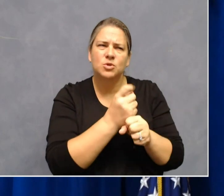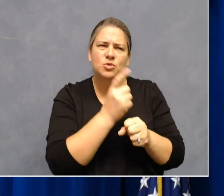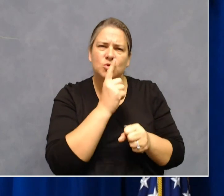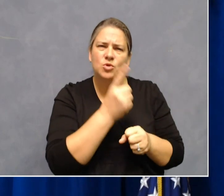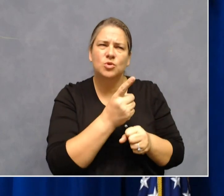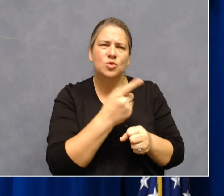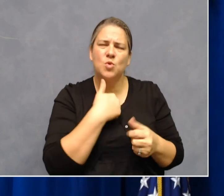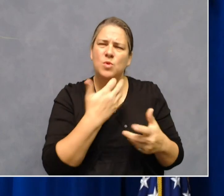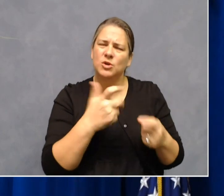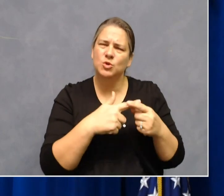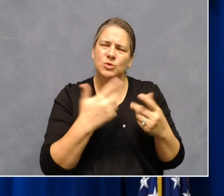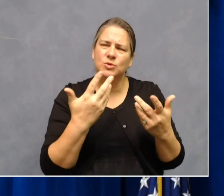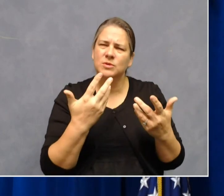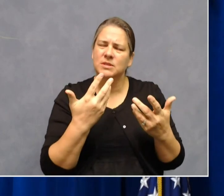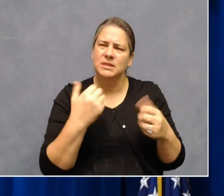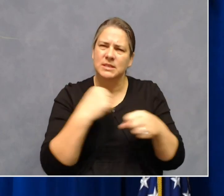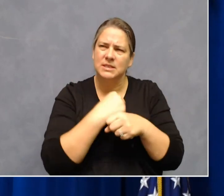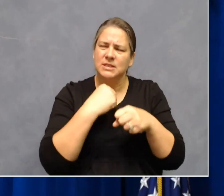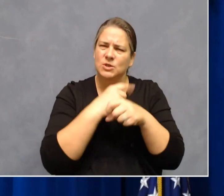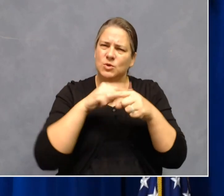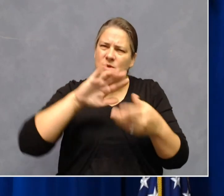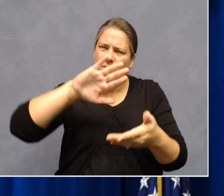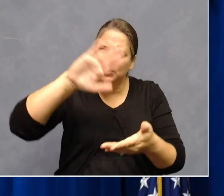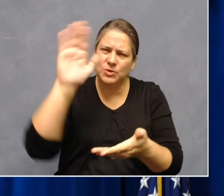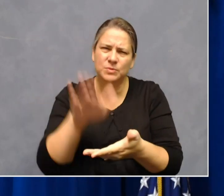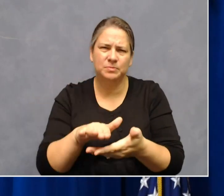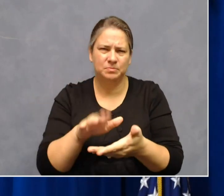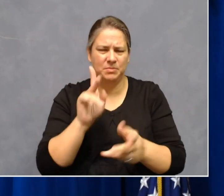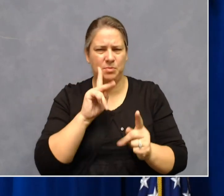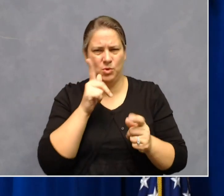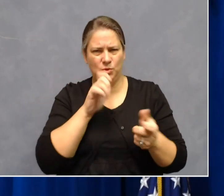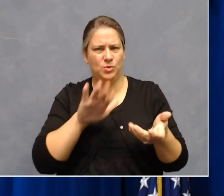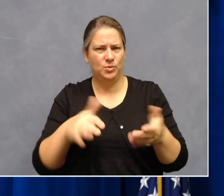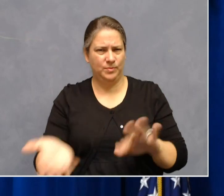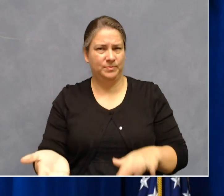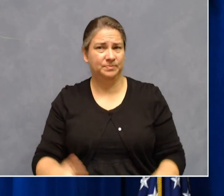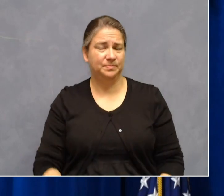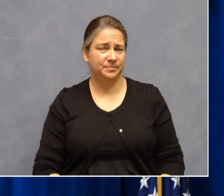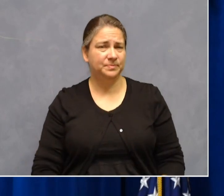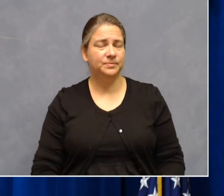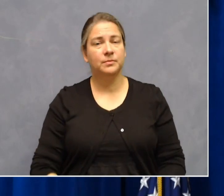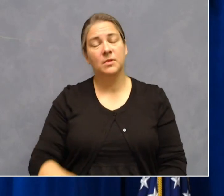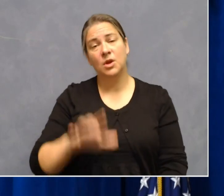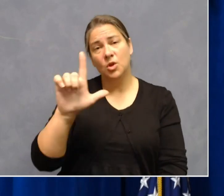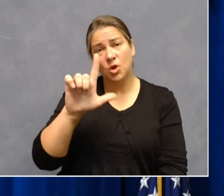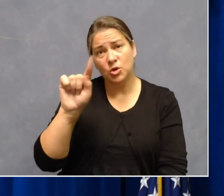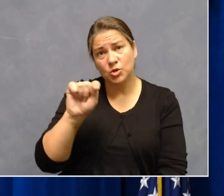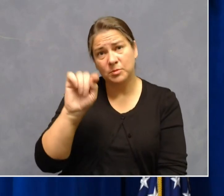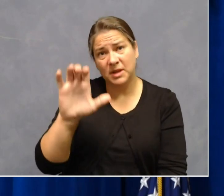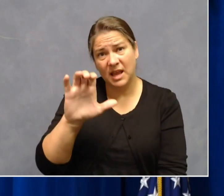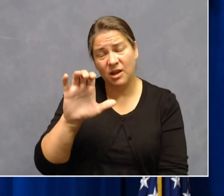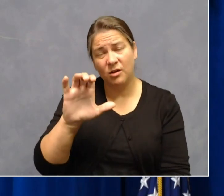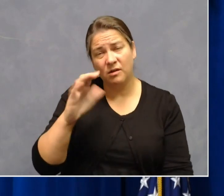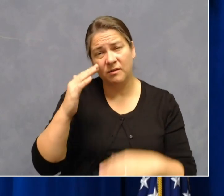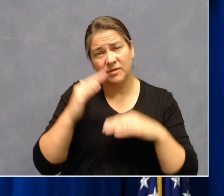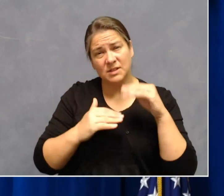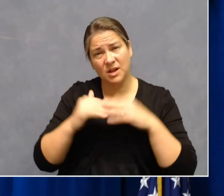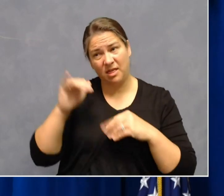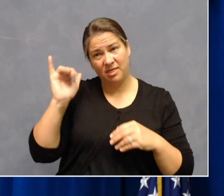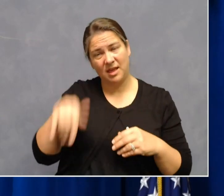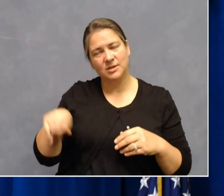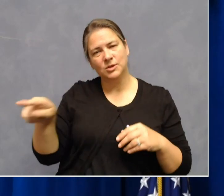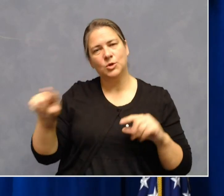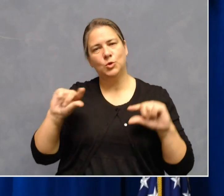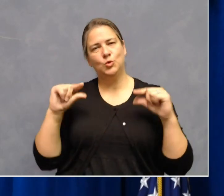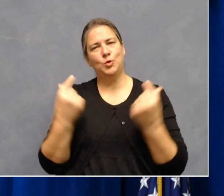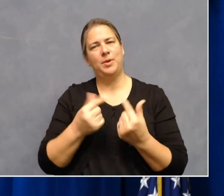fewer individuals are lost along the way. Long-term care facilities, this is going to be the one group update that we provide